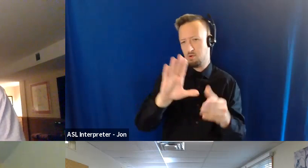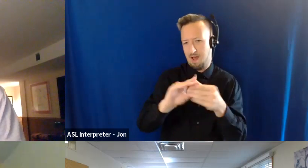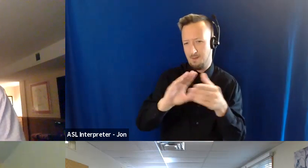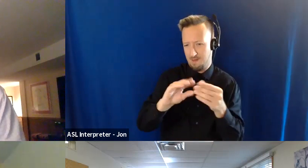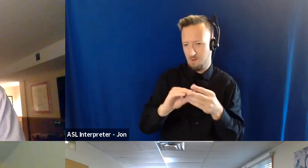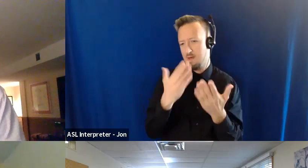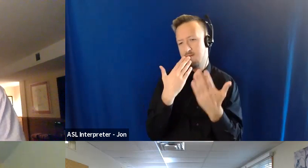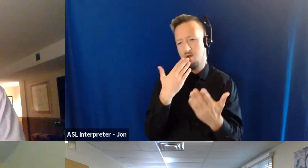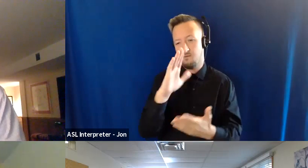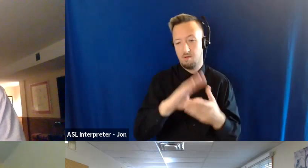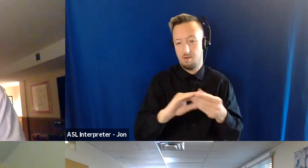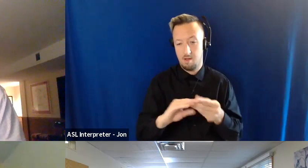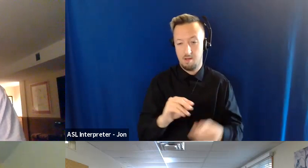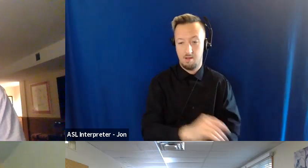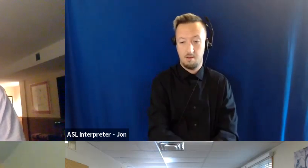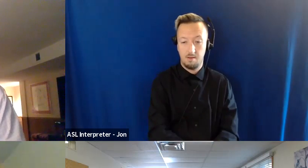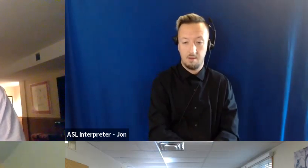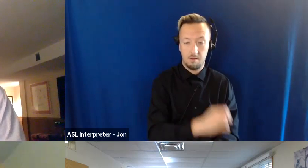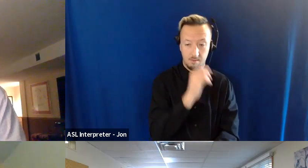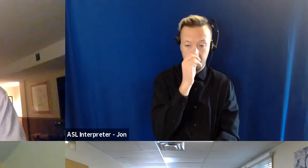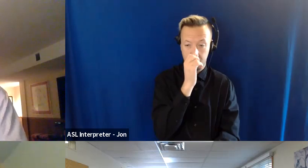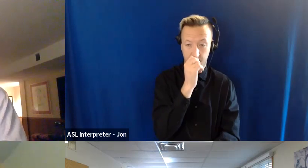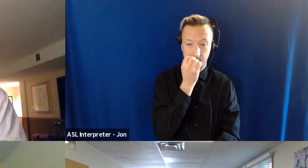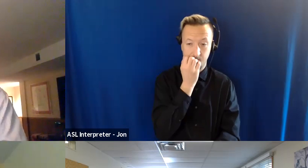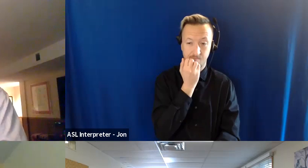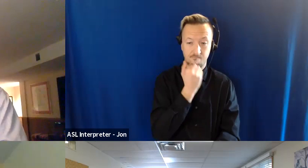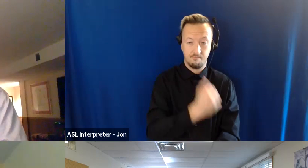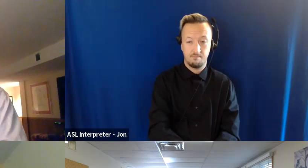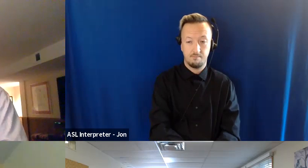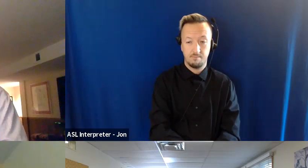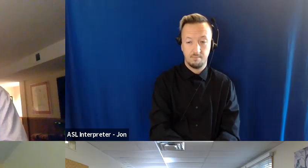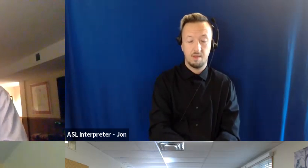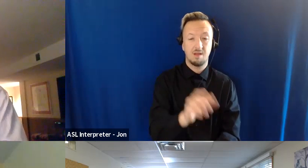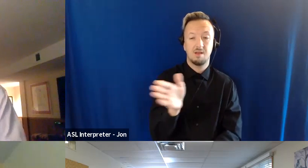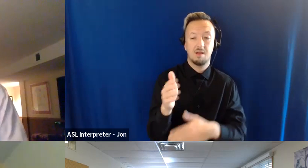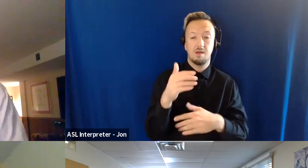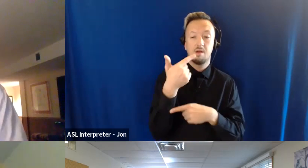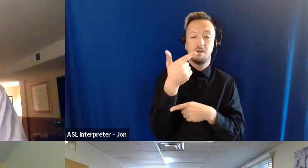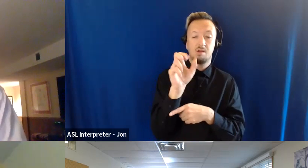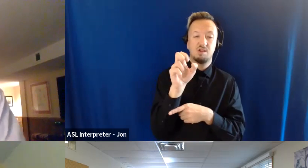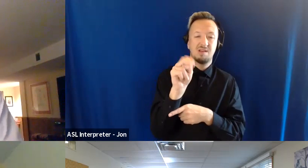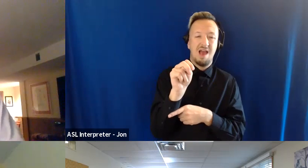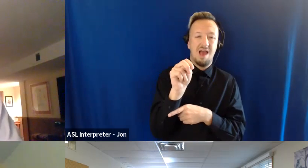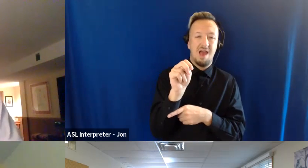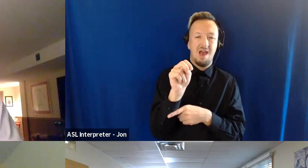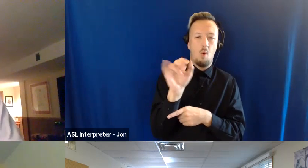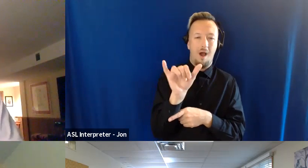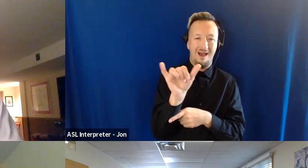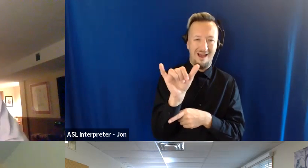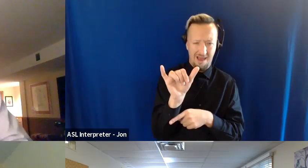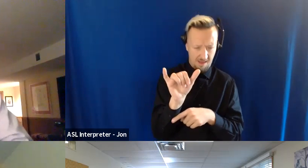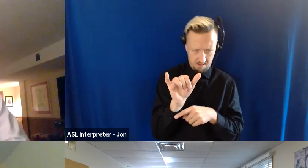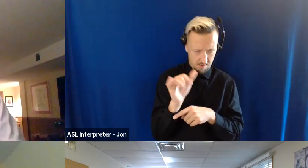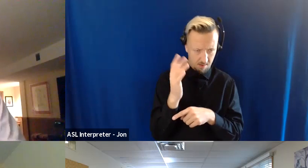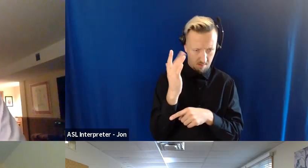you for that, Andrew. And so next, we're going to go to Generation Y. I know people are like, what? Generation